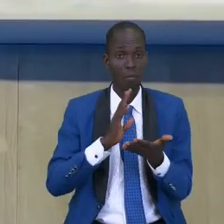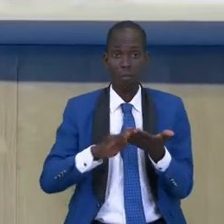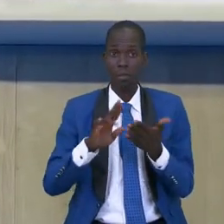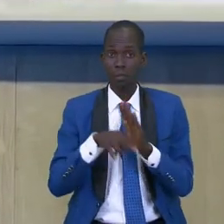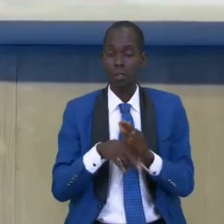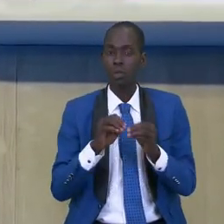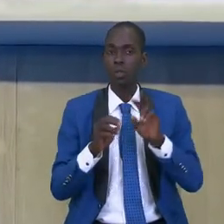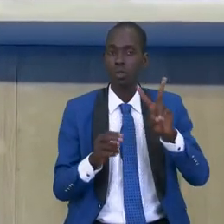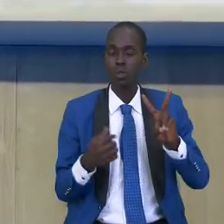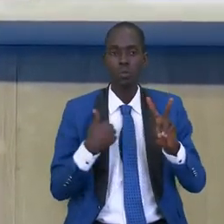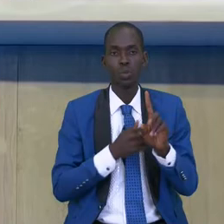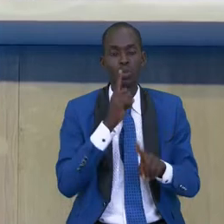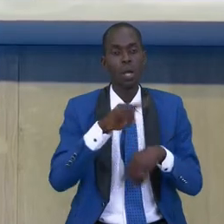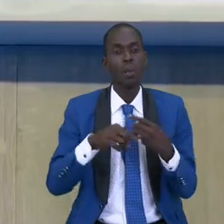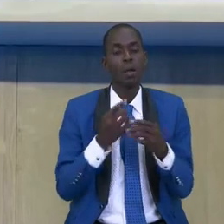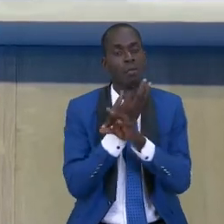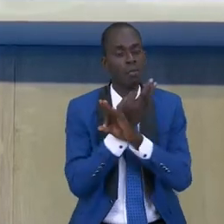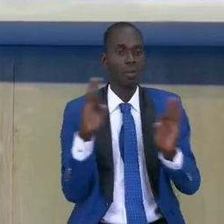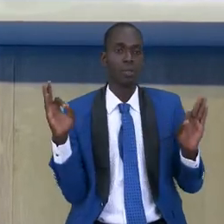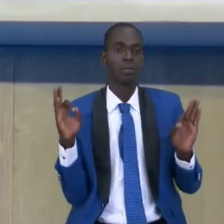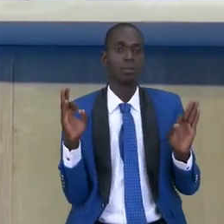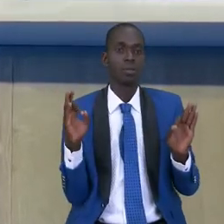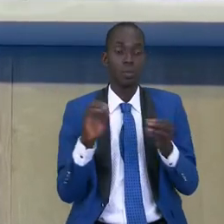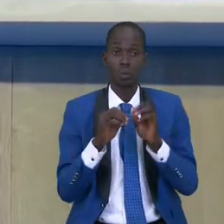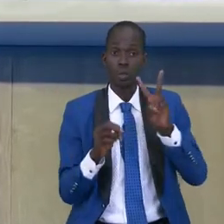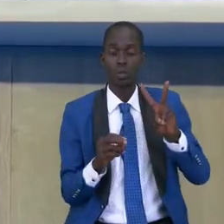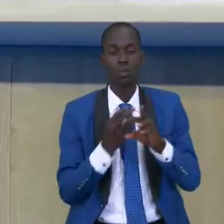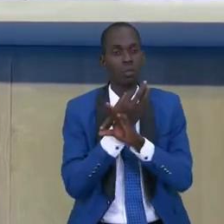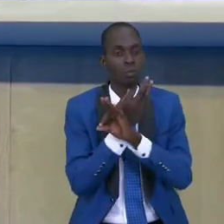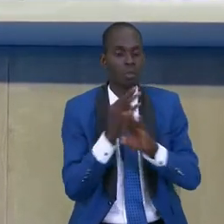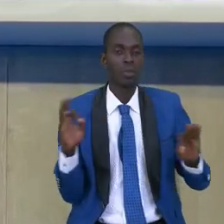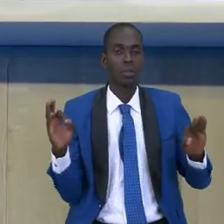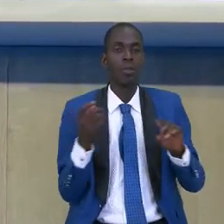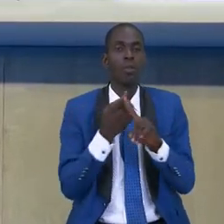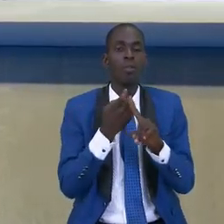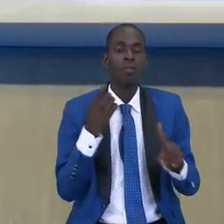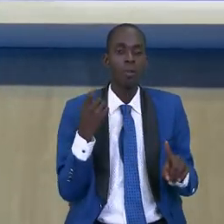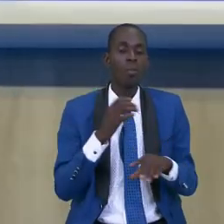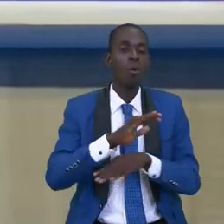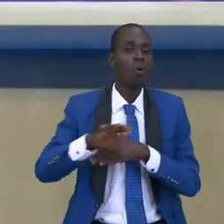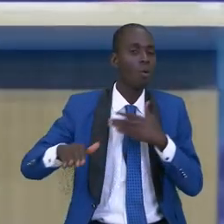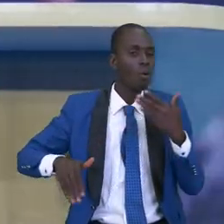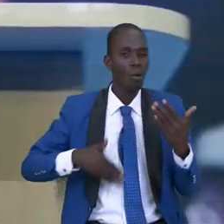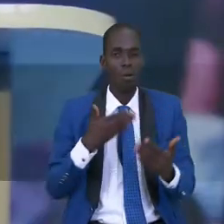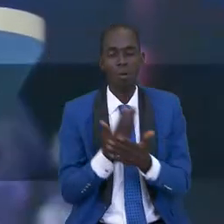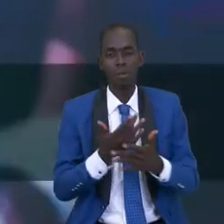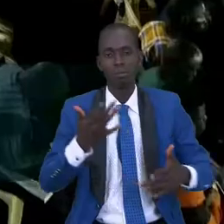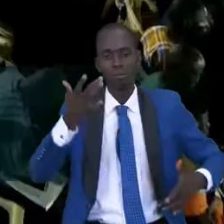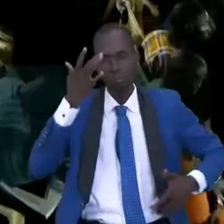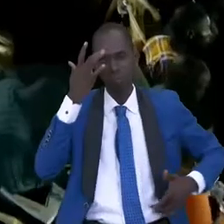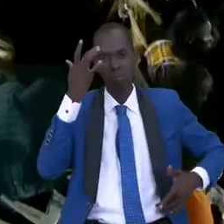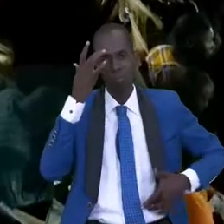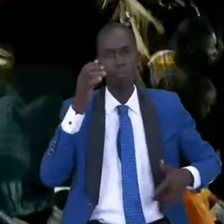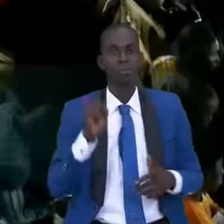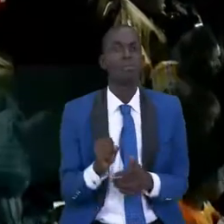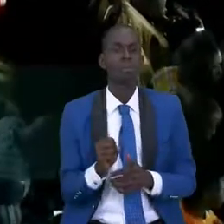two, we're talking about freedom. Number two, freedom from all sicknesses.